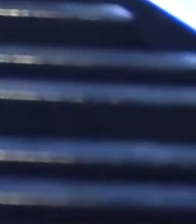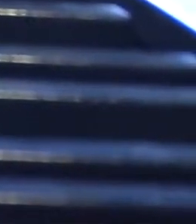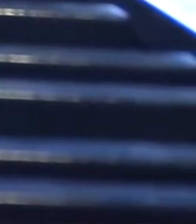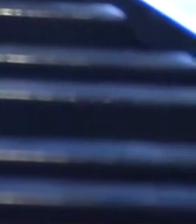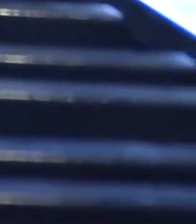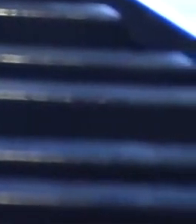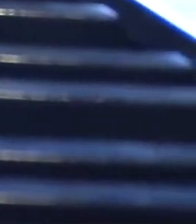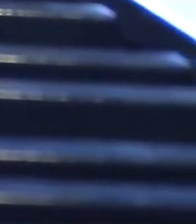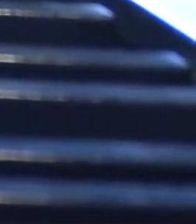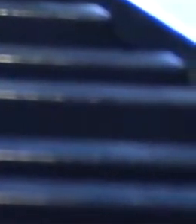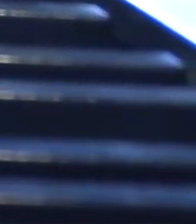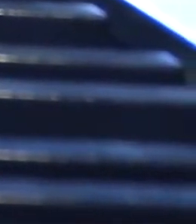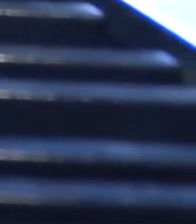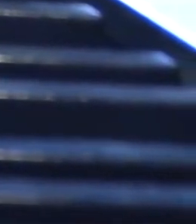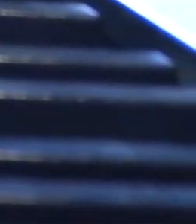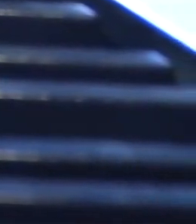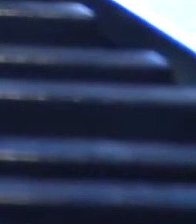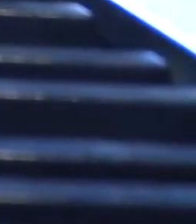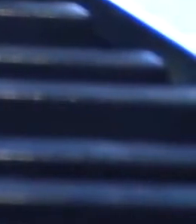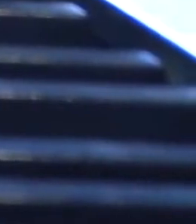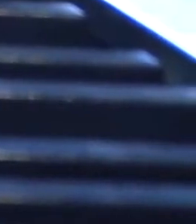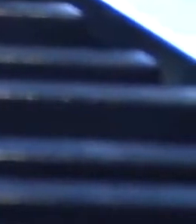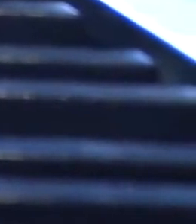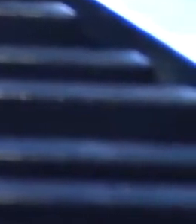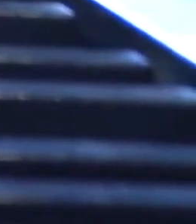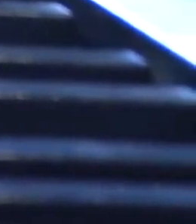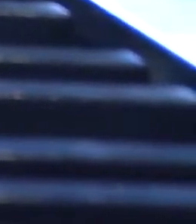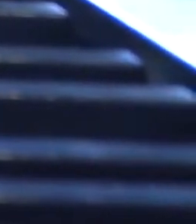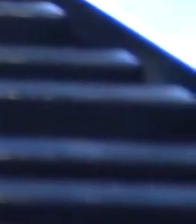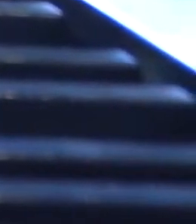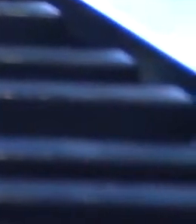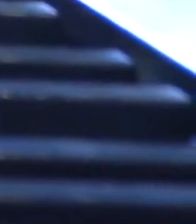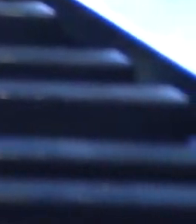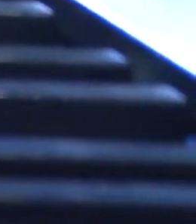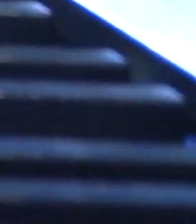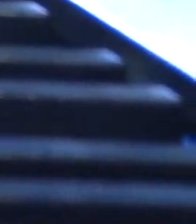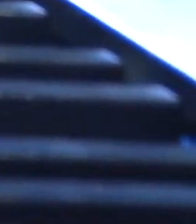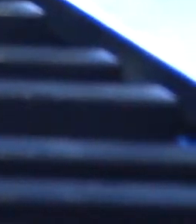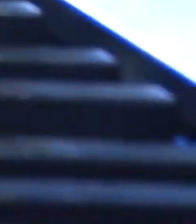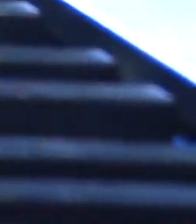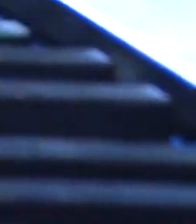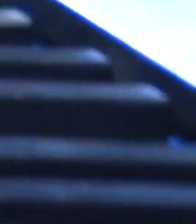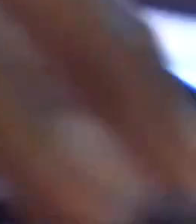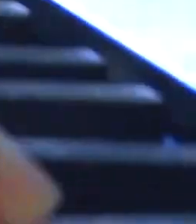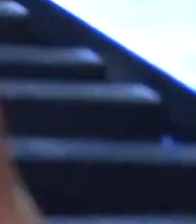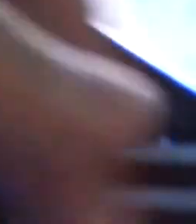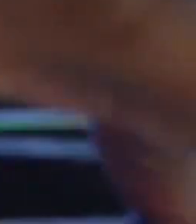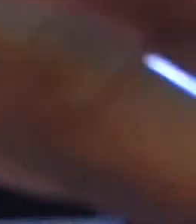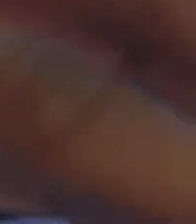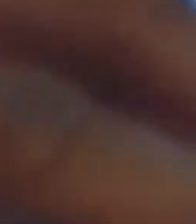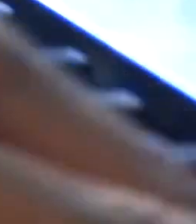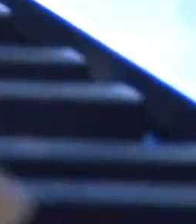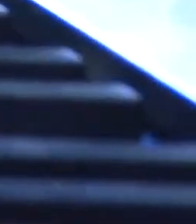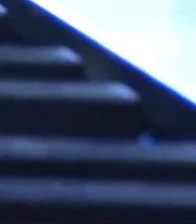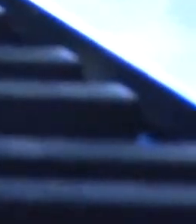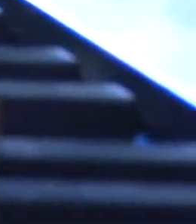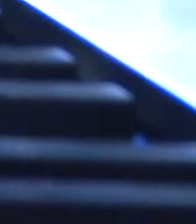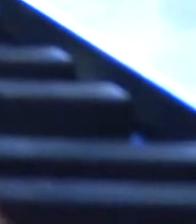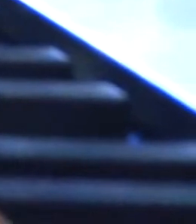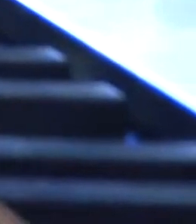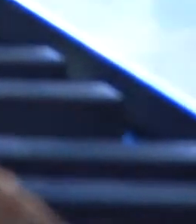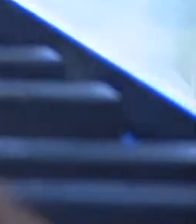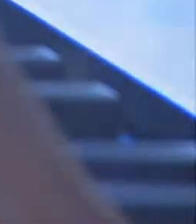what a friend. And what a friend we have. We have a friend in our God. Tell him you are the living. Are the here we